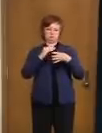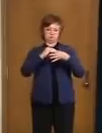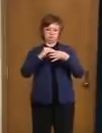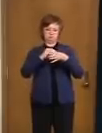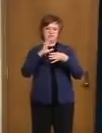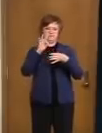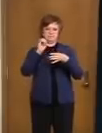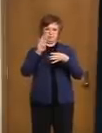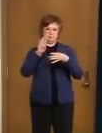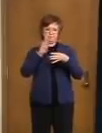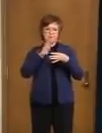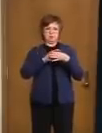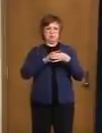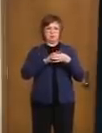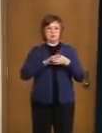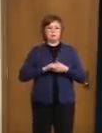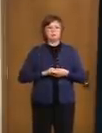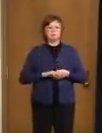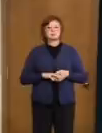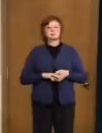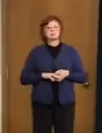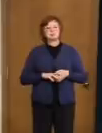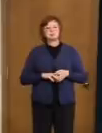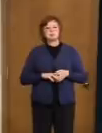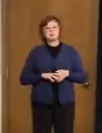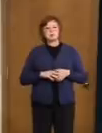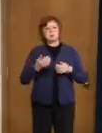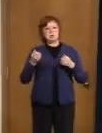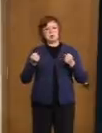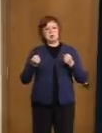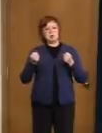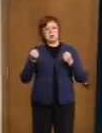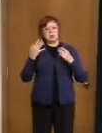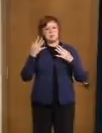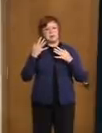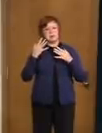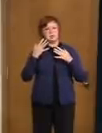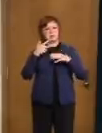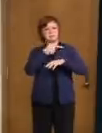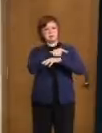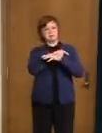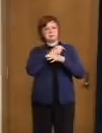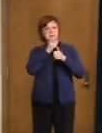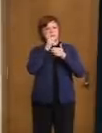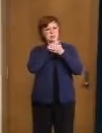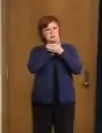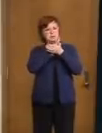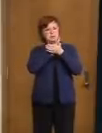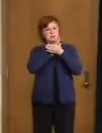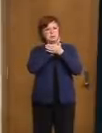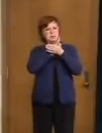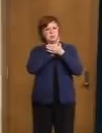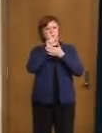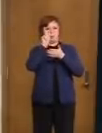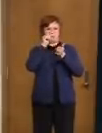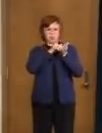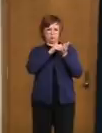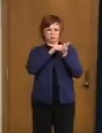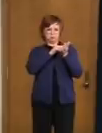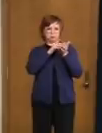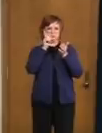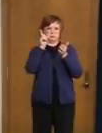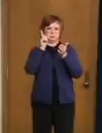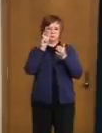the vaccines remain in that area of 1,000 for the next few days and then start to increase again, ultimately with the